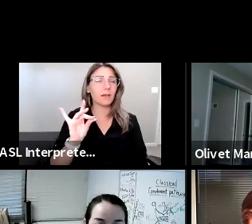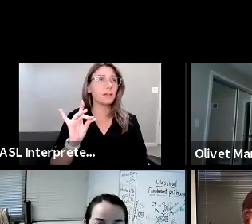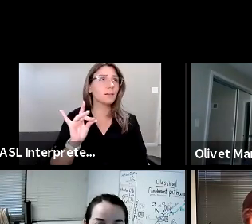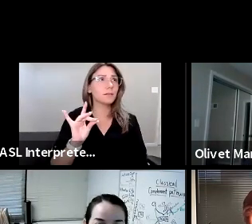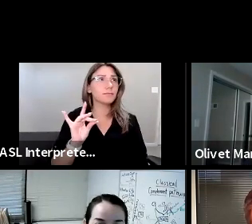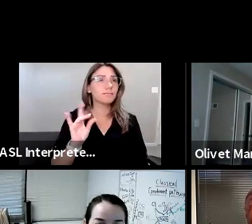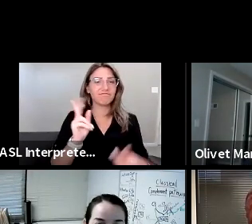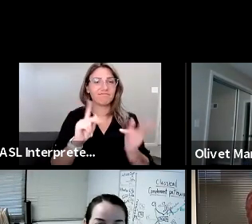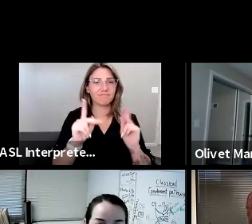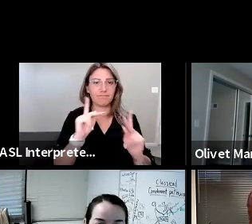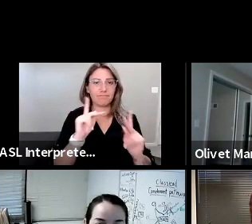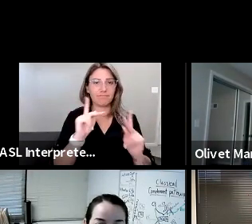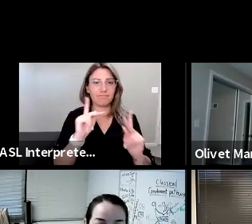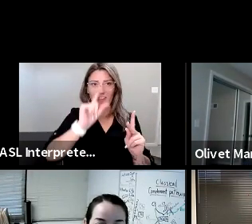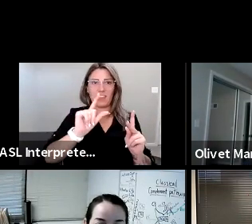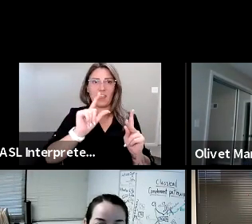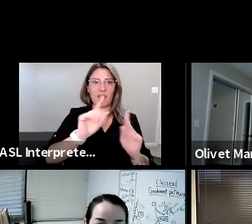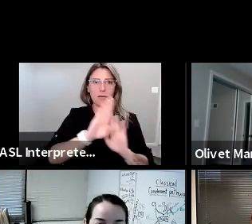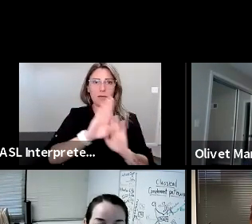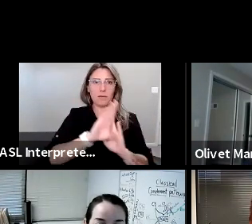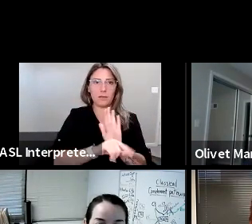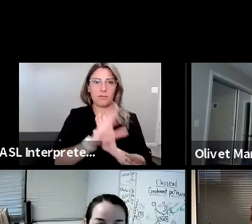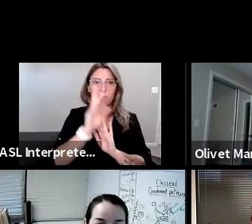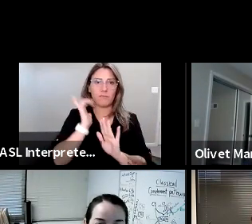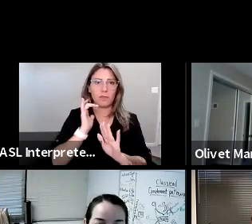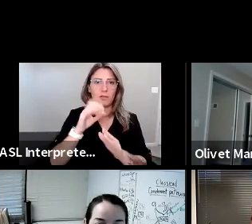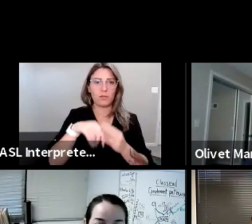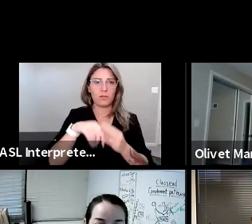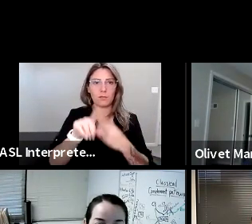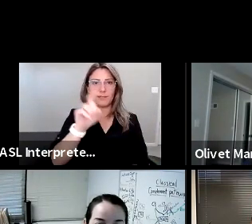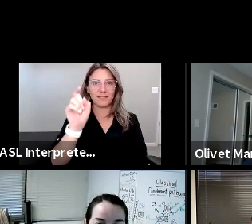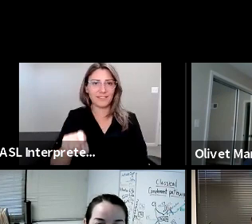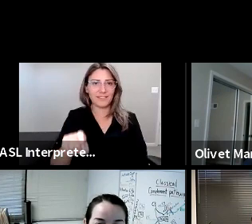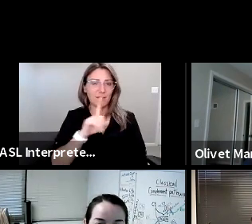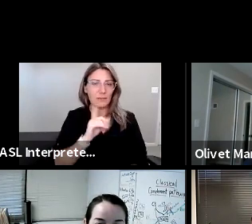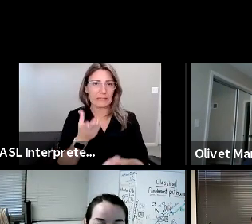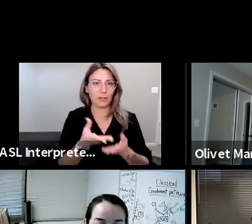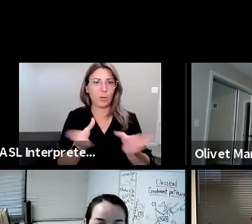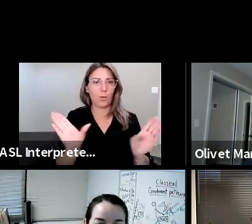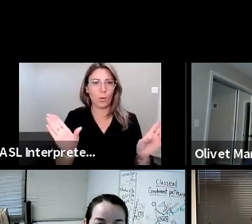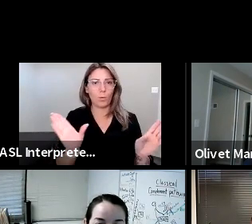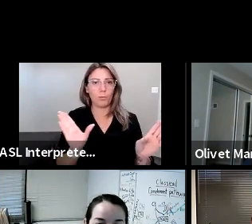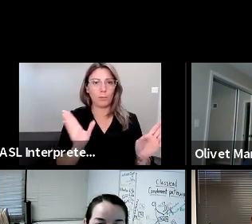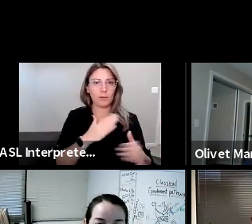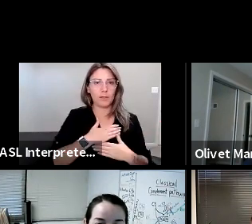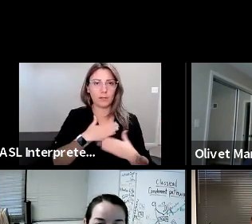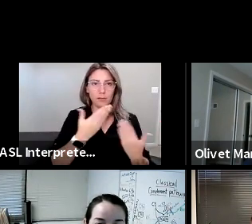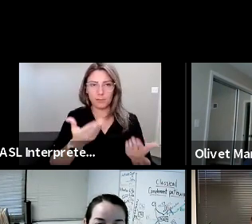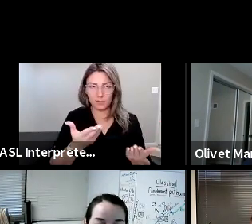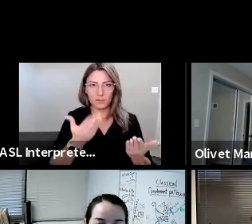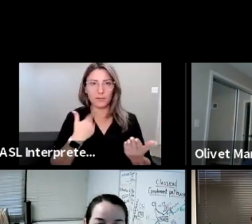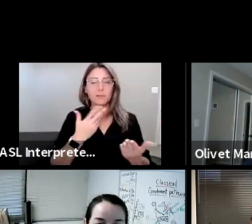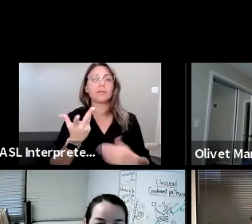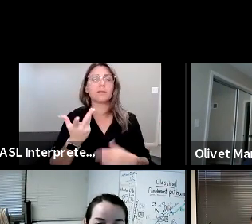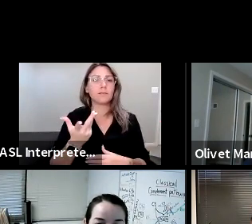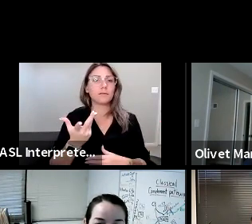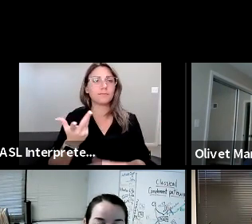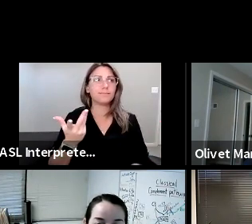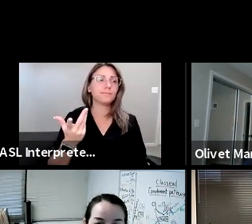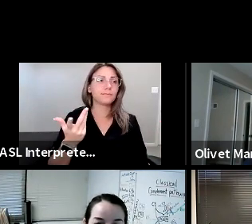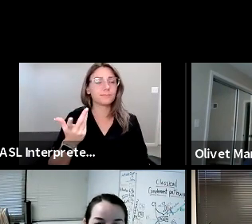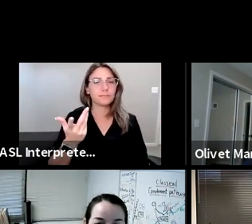people of Latin descent in Texas to be, very open in terms of,